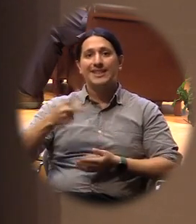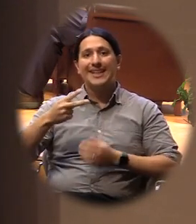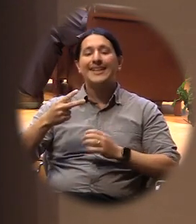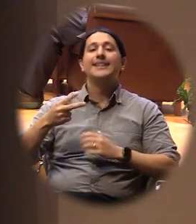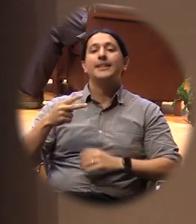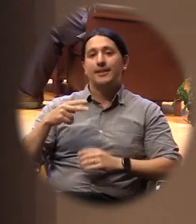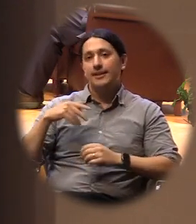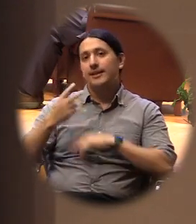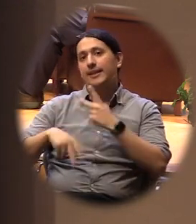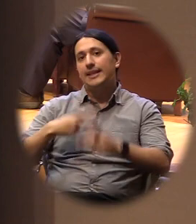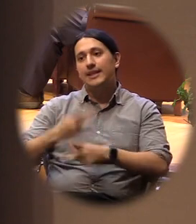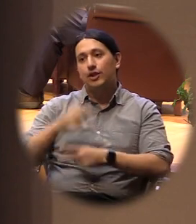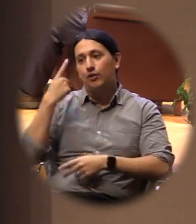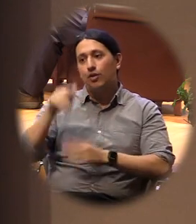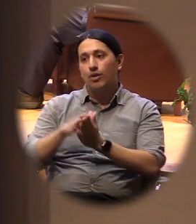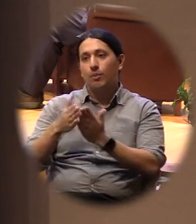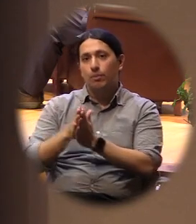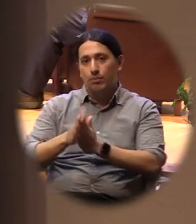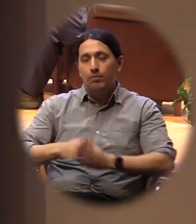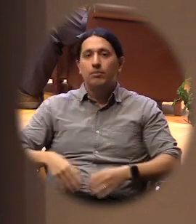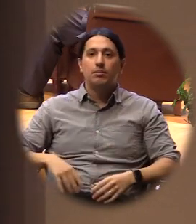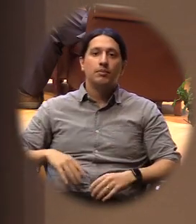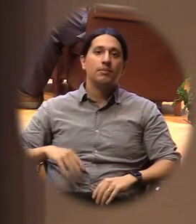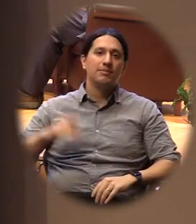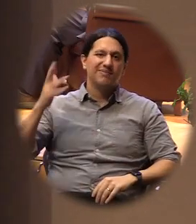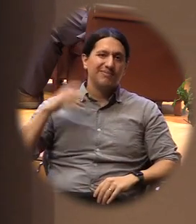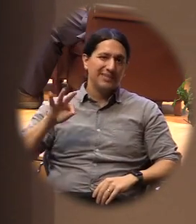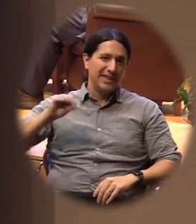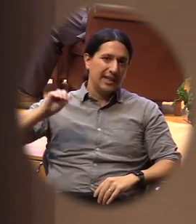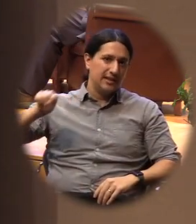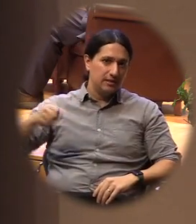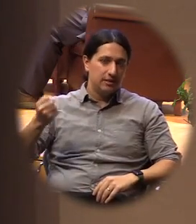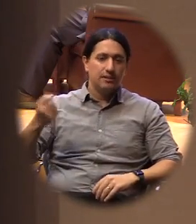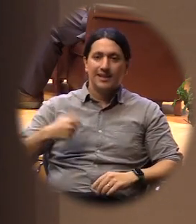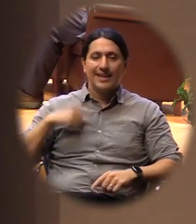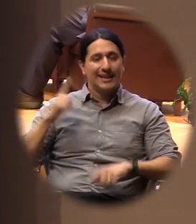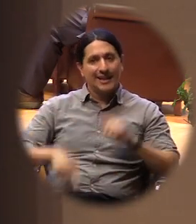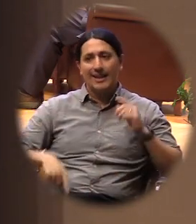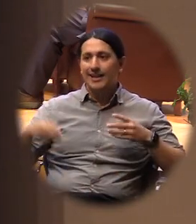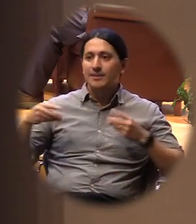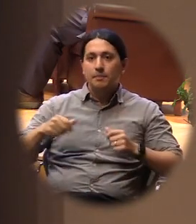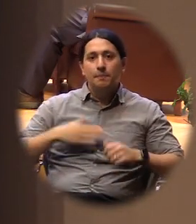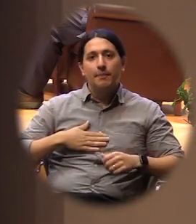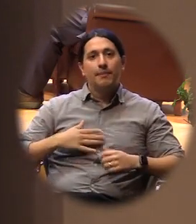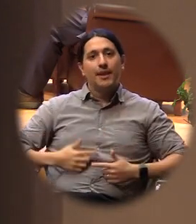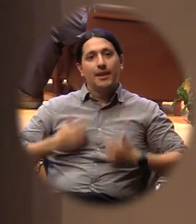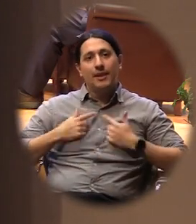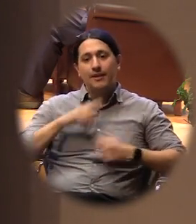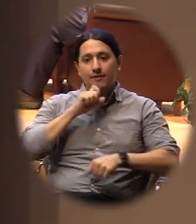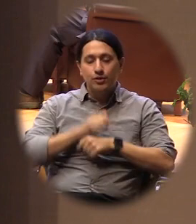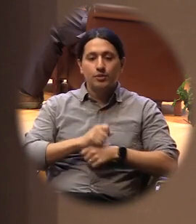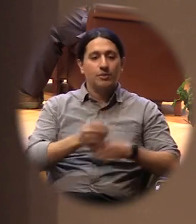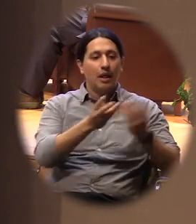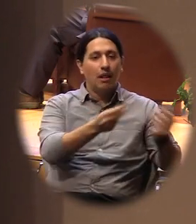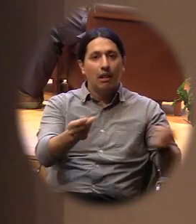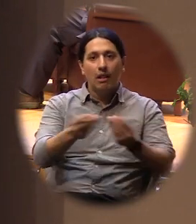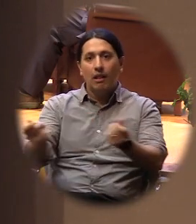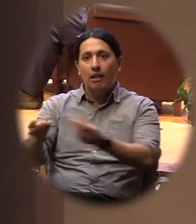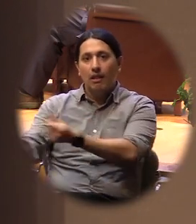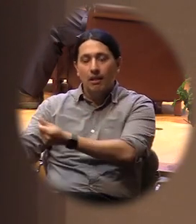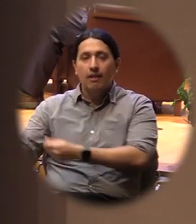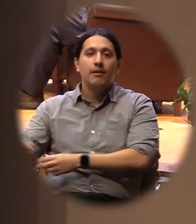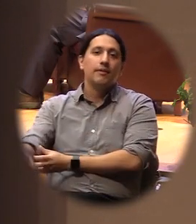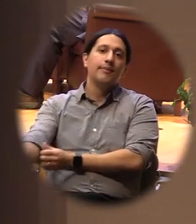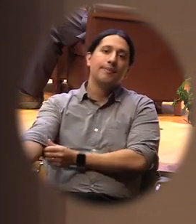90s I was just like I can't I I can't spend my life doing doing whack-a-mole um and so I